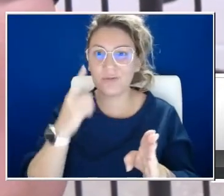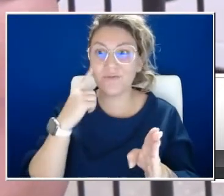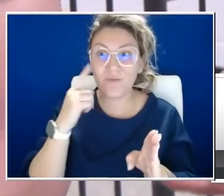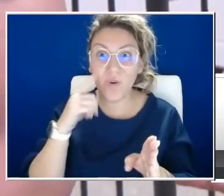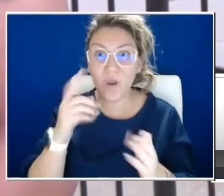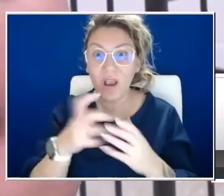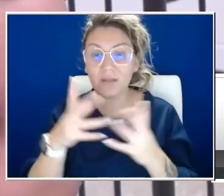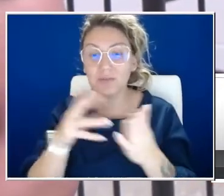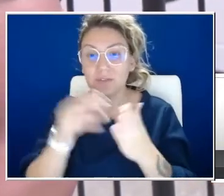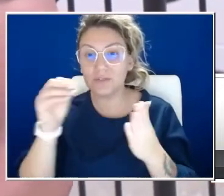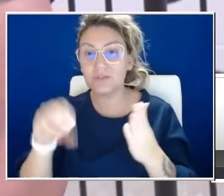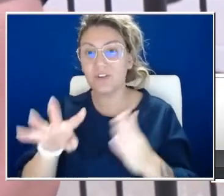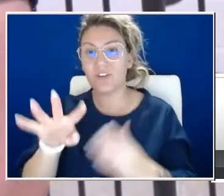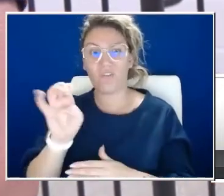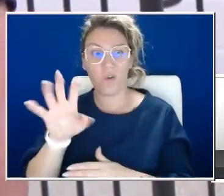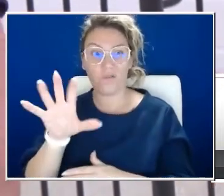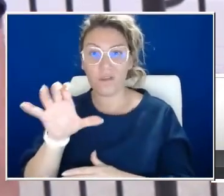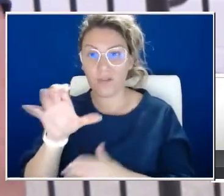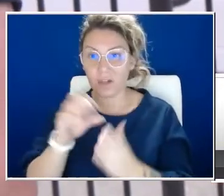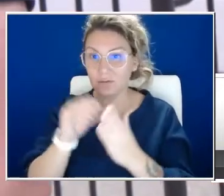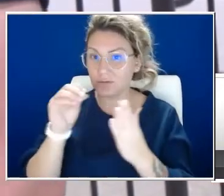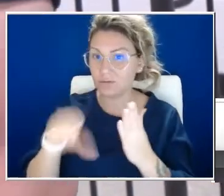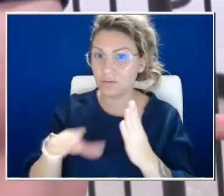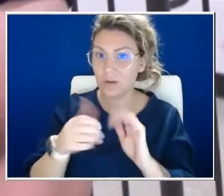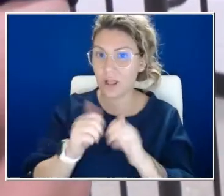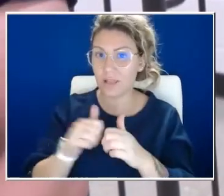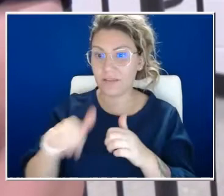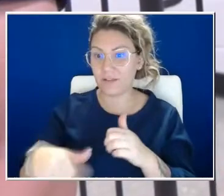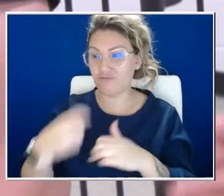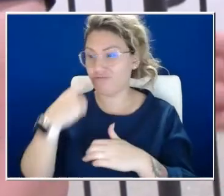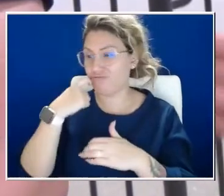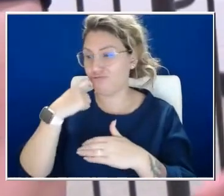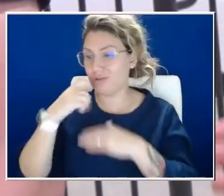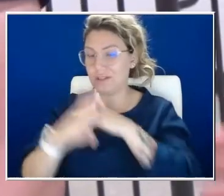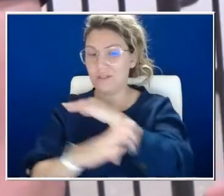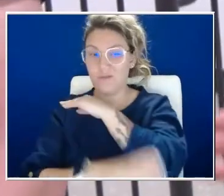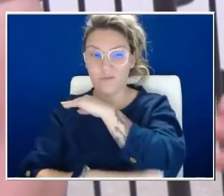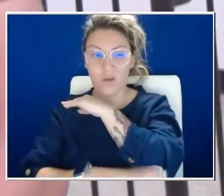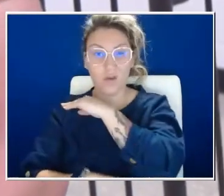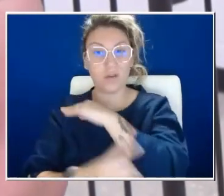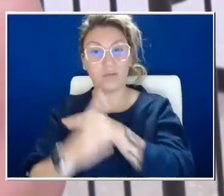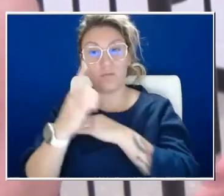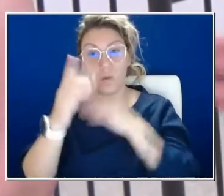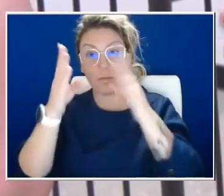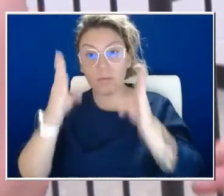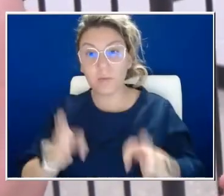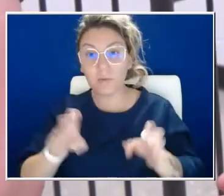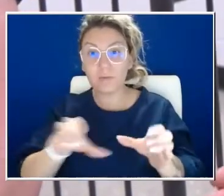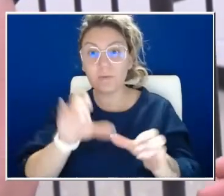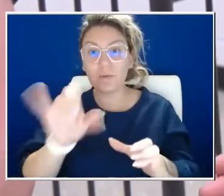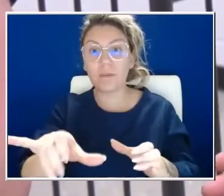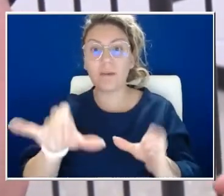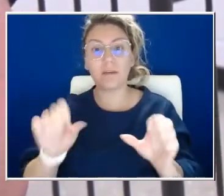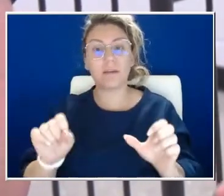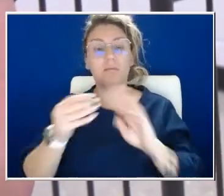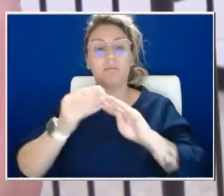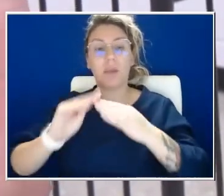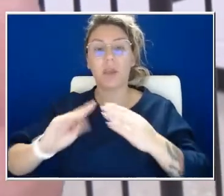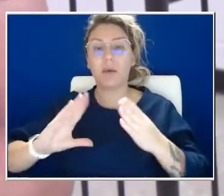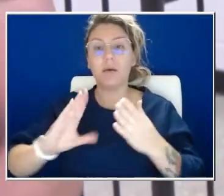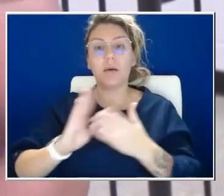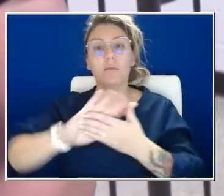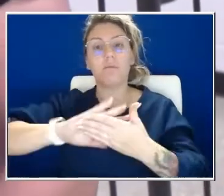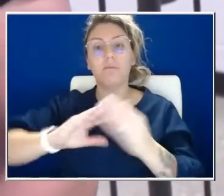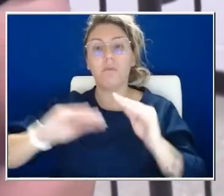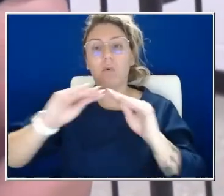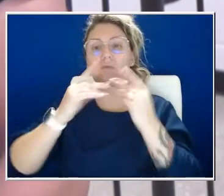student athletes this past fall. He's one person that's doing this. Can he become more efficiently? That's a yes. And then